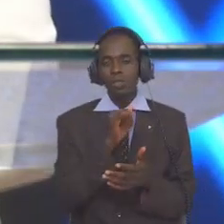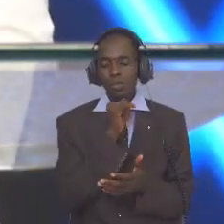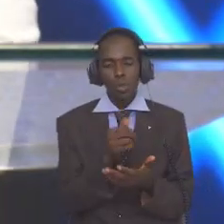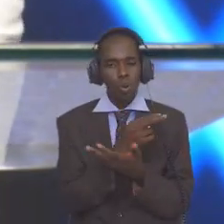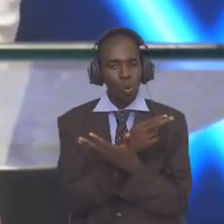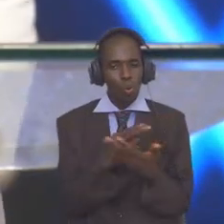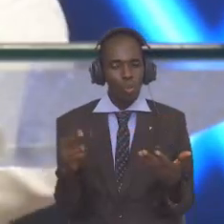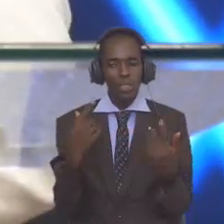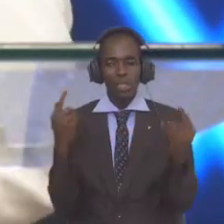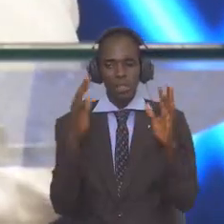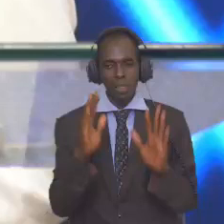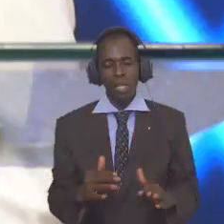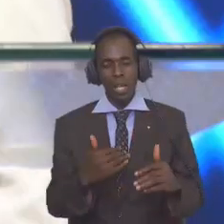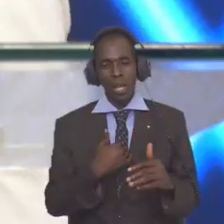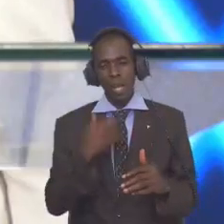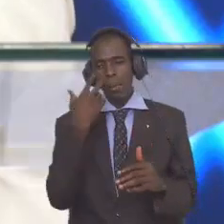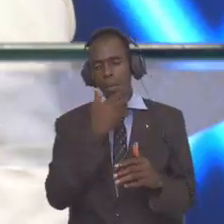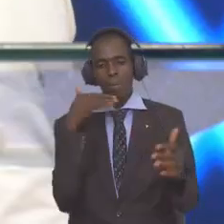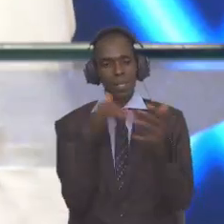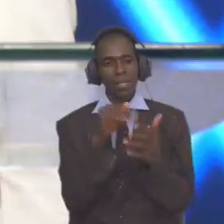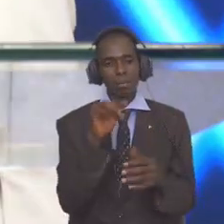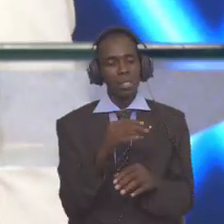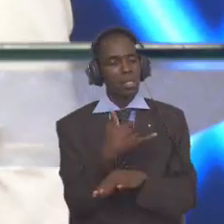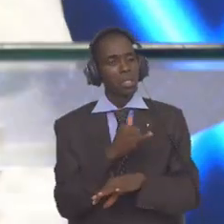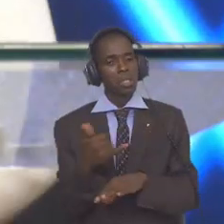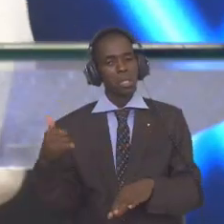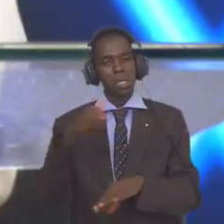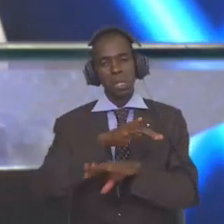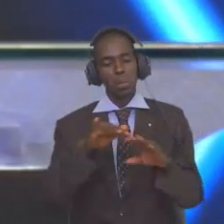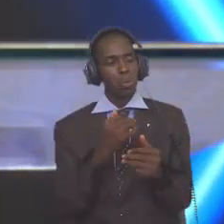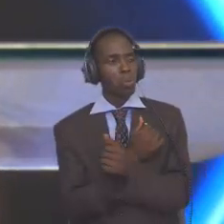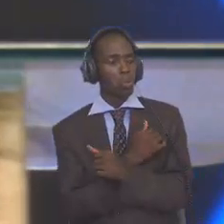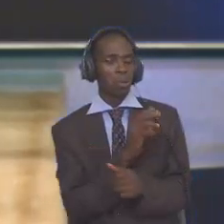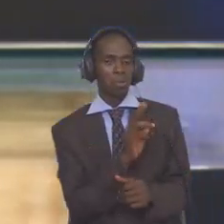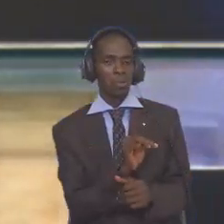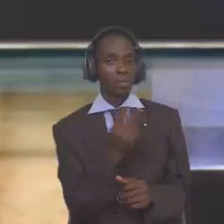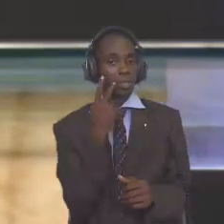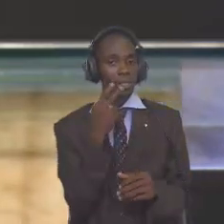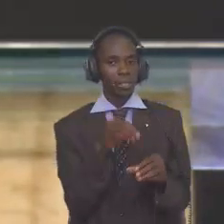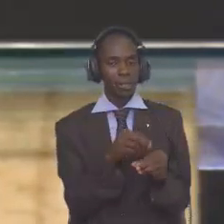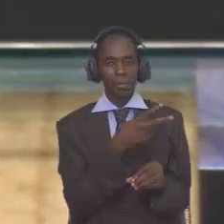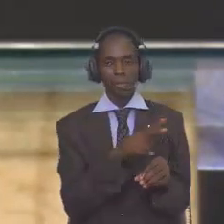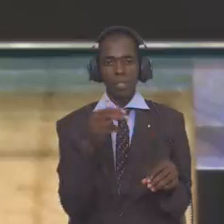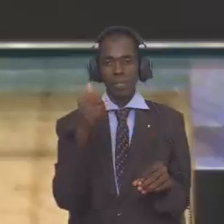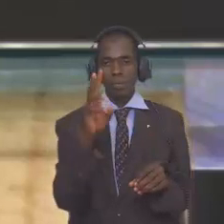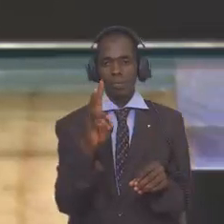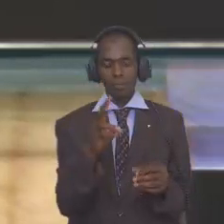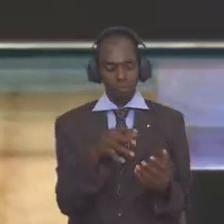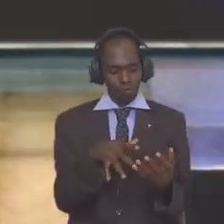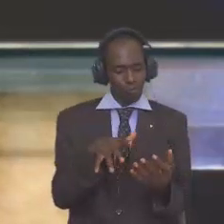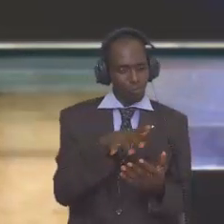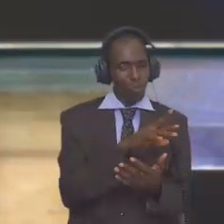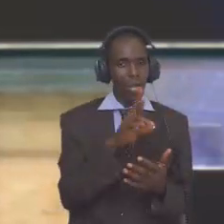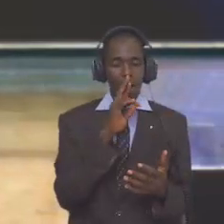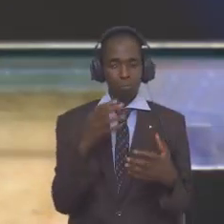spoken against him. They don't love him, they speak against him. Verse 16, he says, these are murmurers,